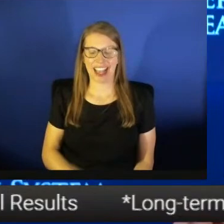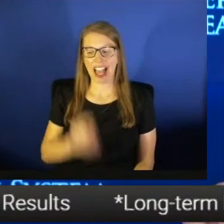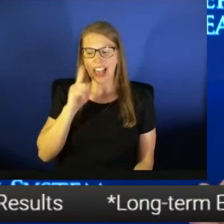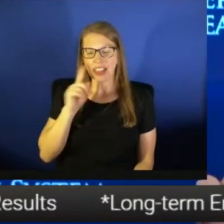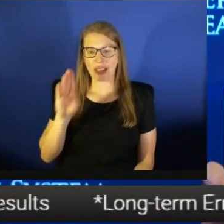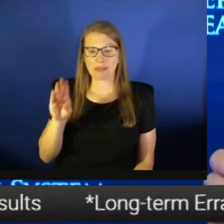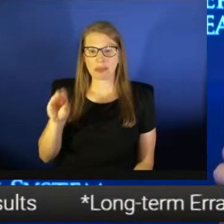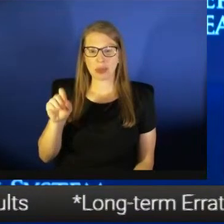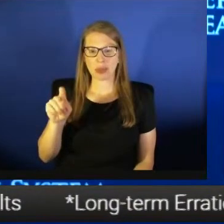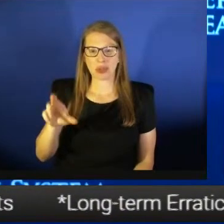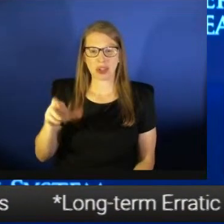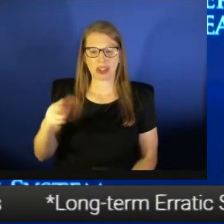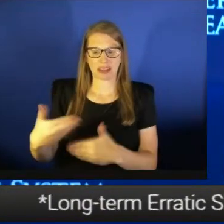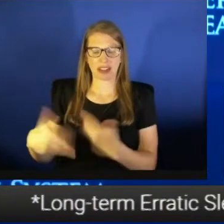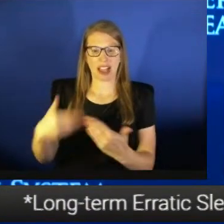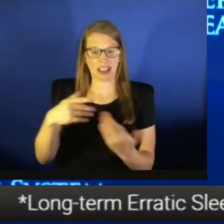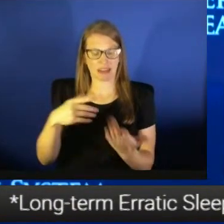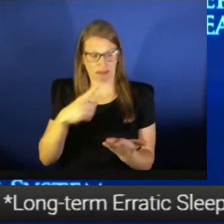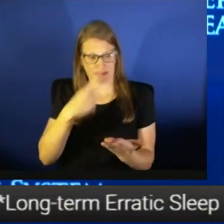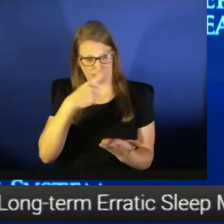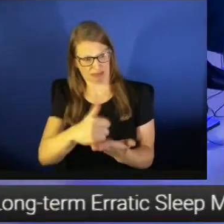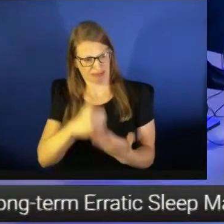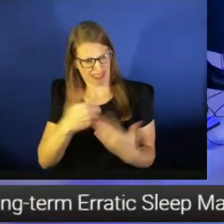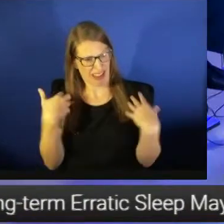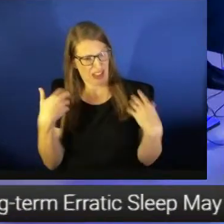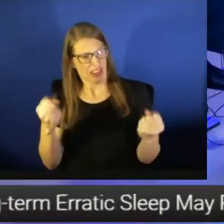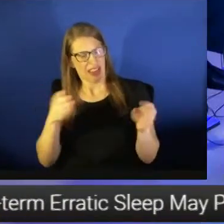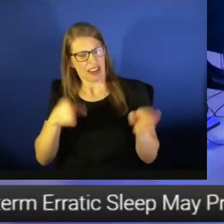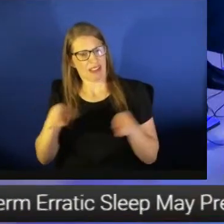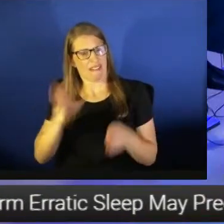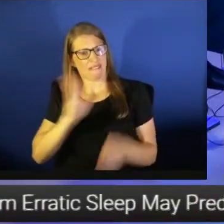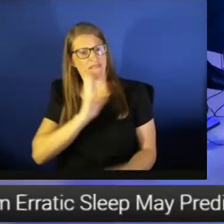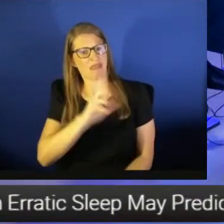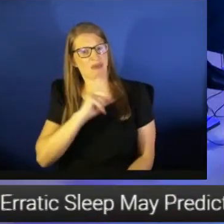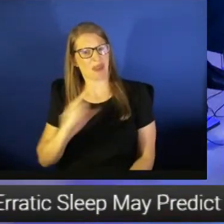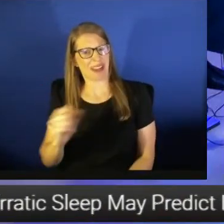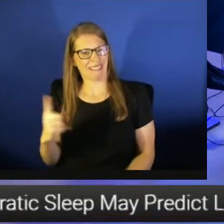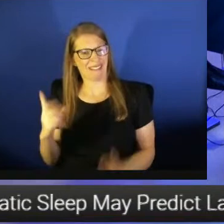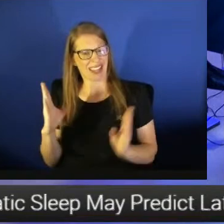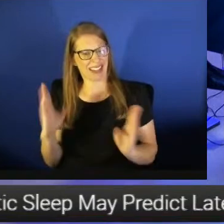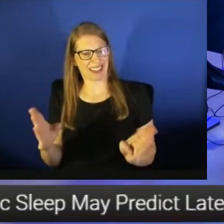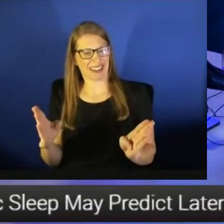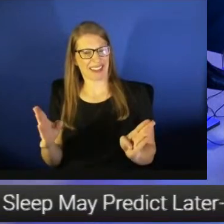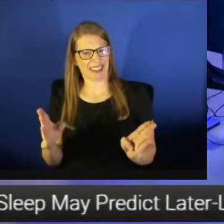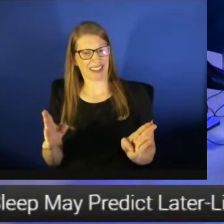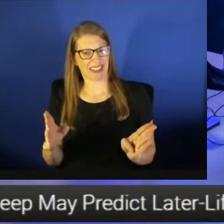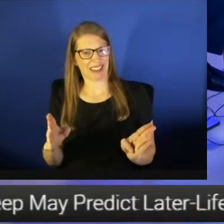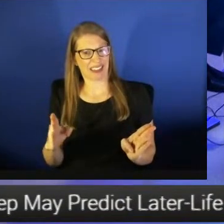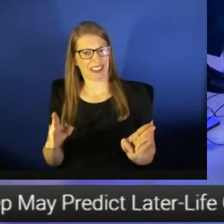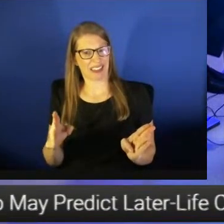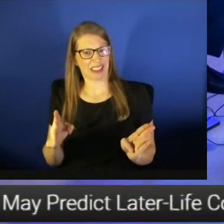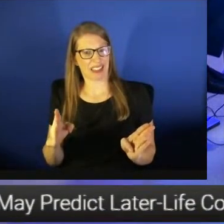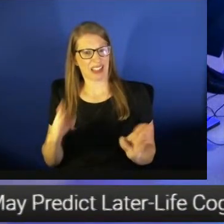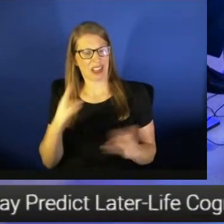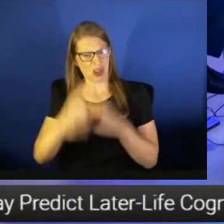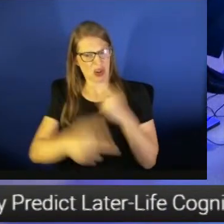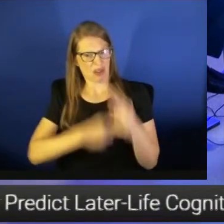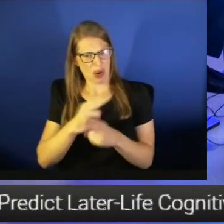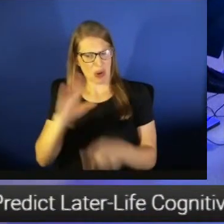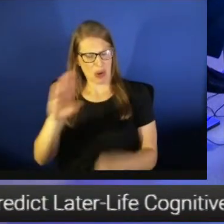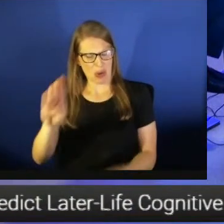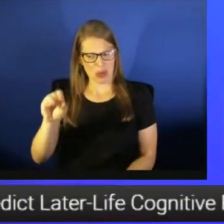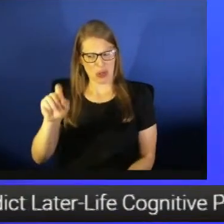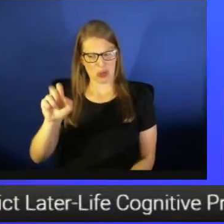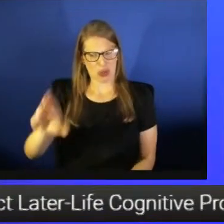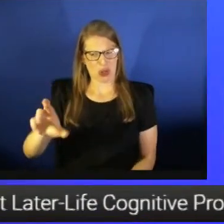help me for healthy individuals from 5 to 11? It's universal boosters being recommended. I would have